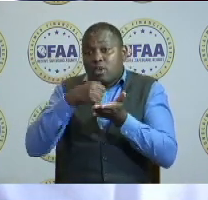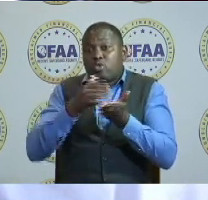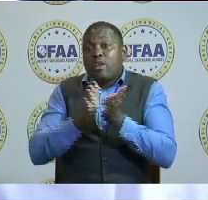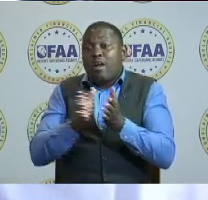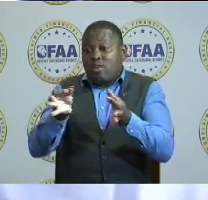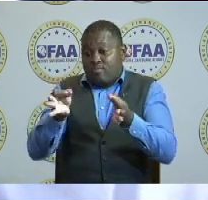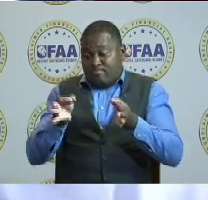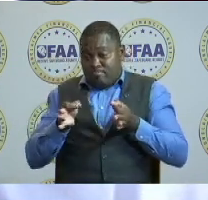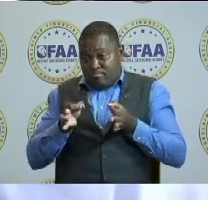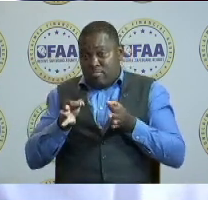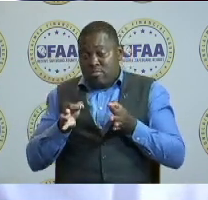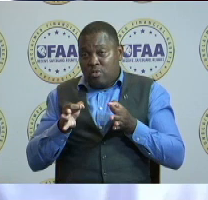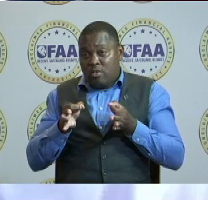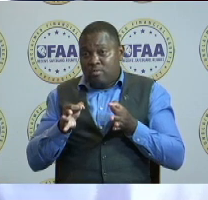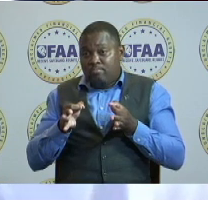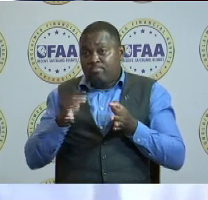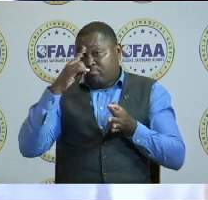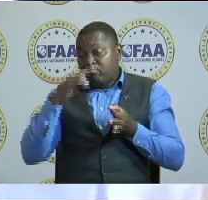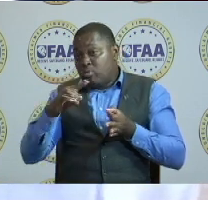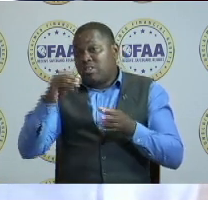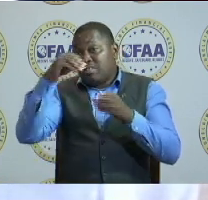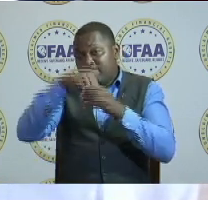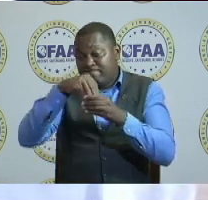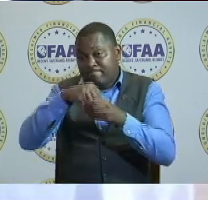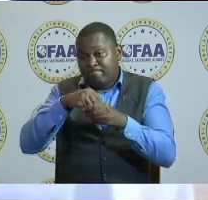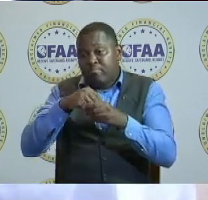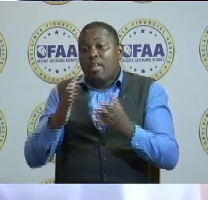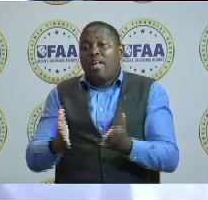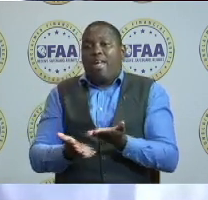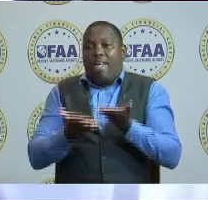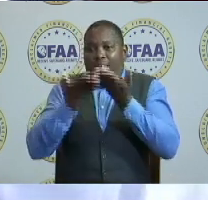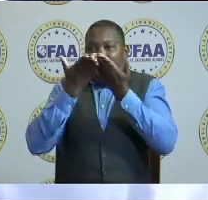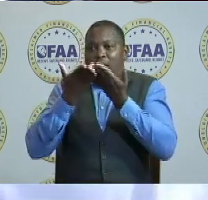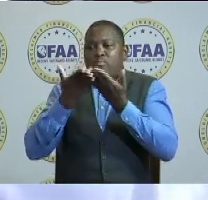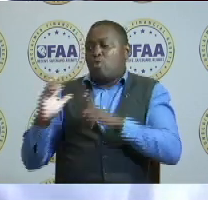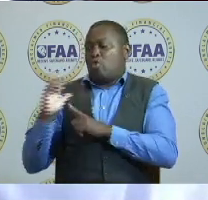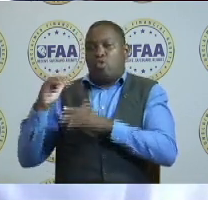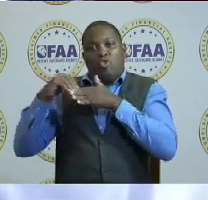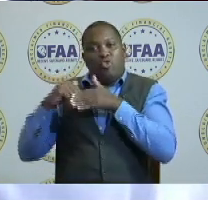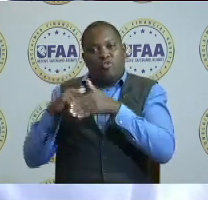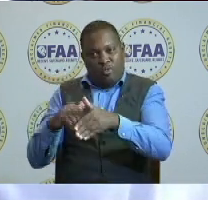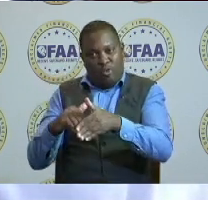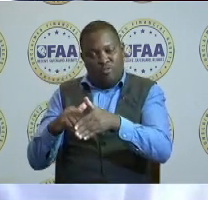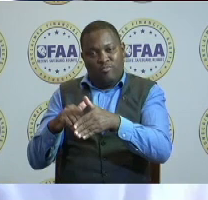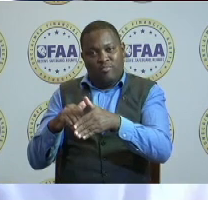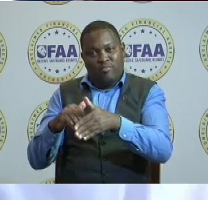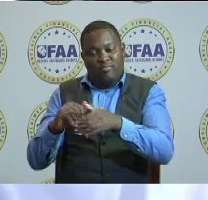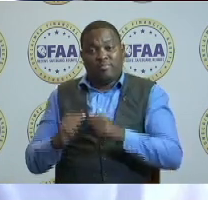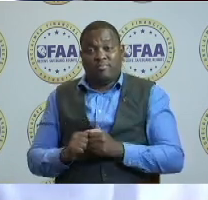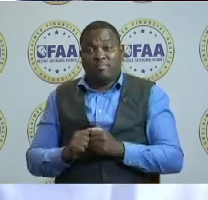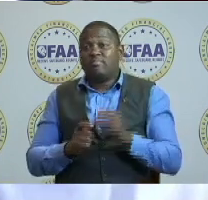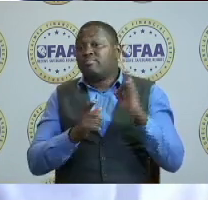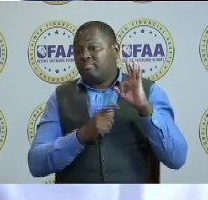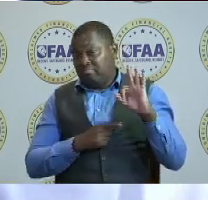and auditing principles and policies and standards to enhance compliance by holders. Then